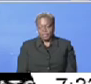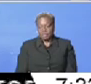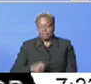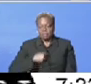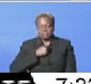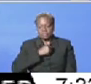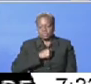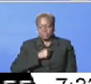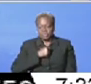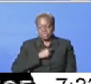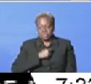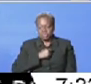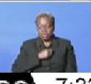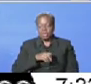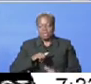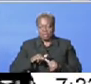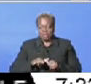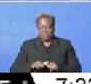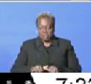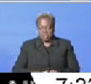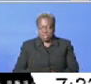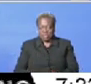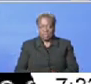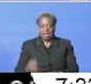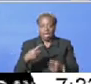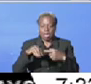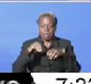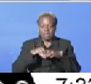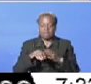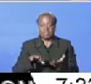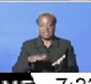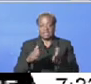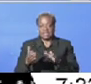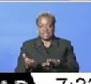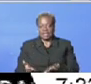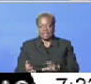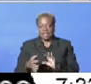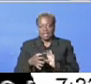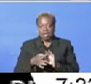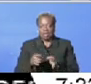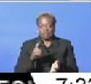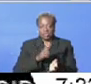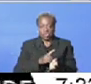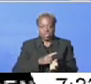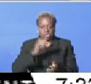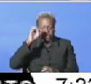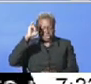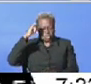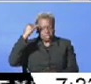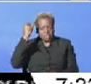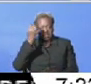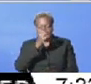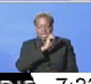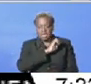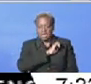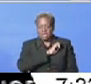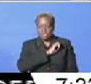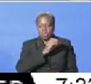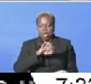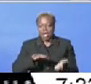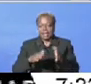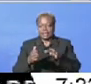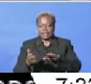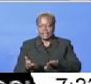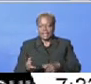Condolences continue to pour in at the death of veteran physician and medical pioneer Dr. Judson Eneas, who passed away